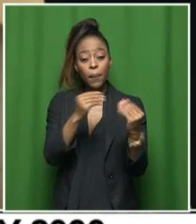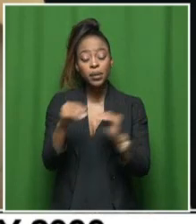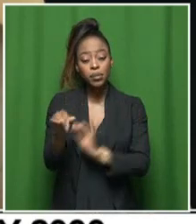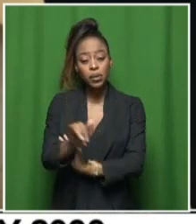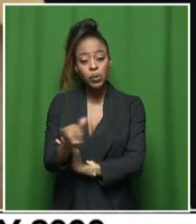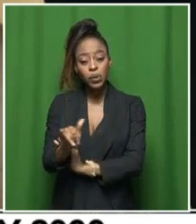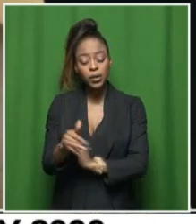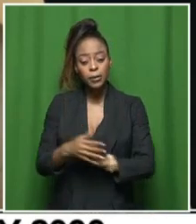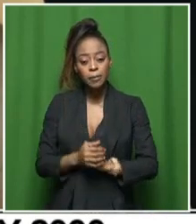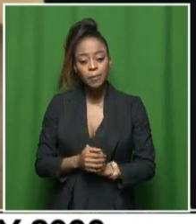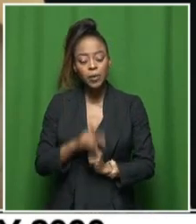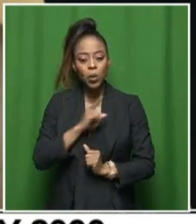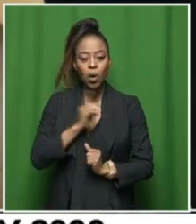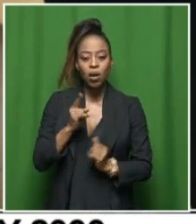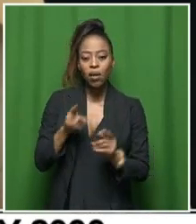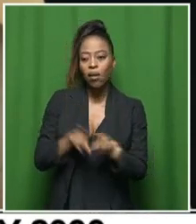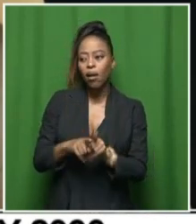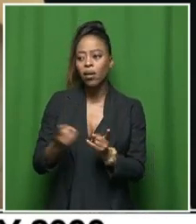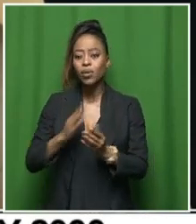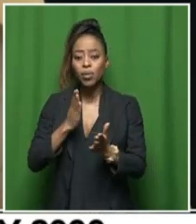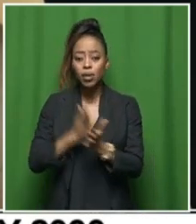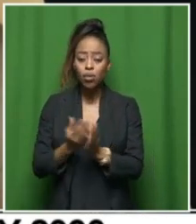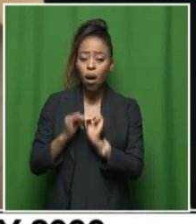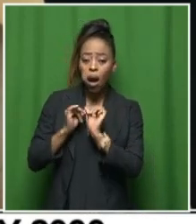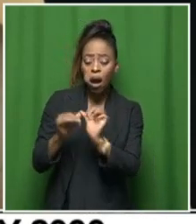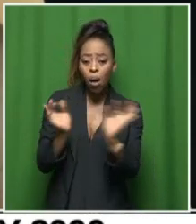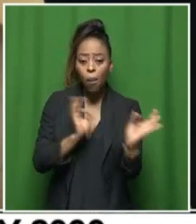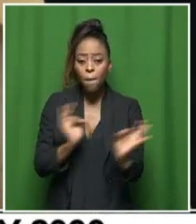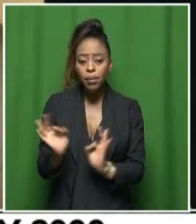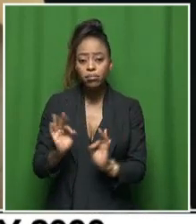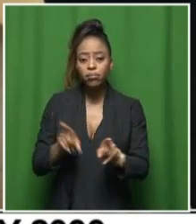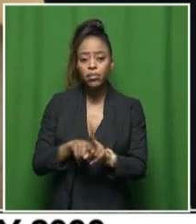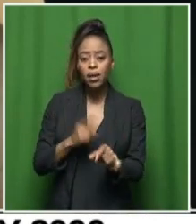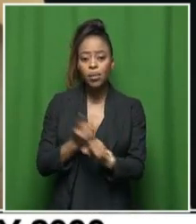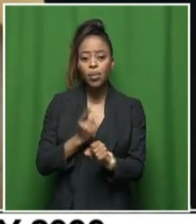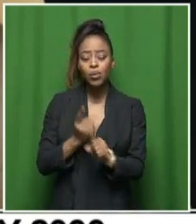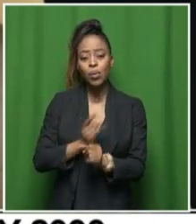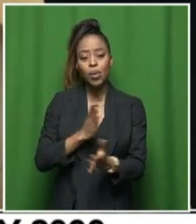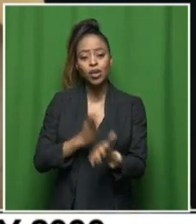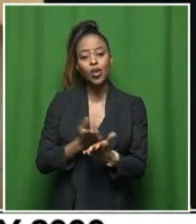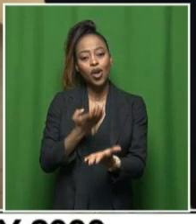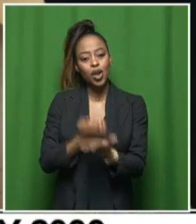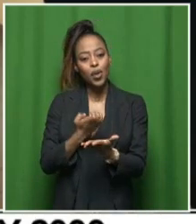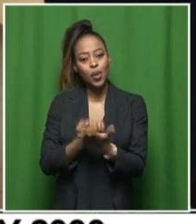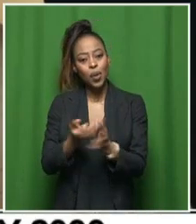currently involved in, to sort of drive sustainability and ensure a circular economy.